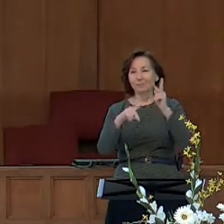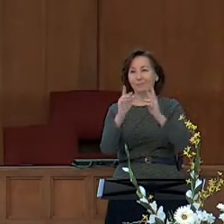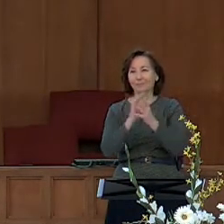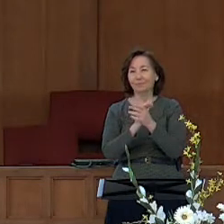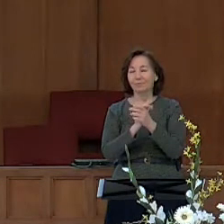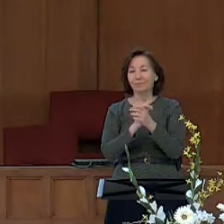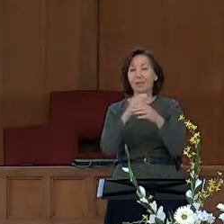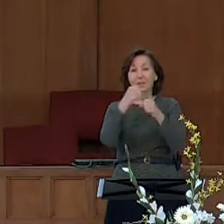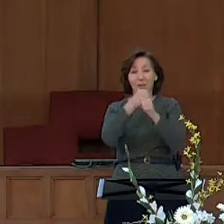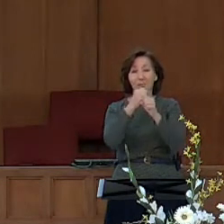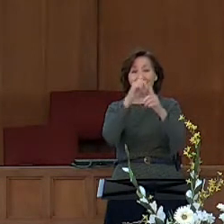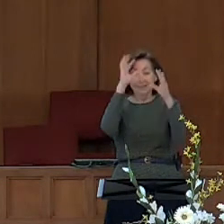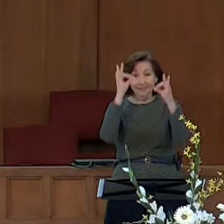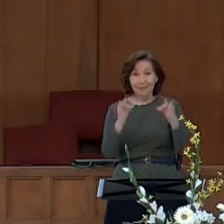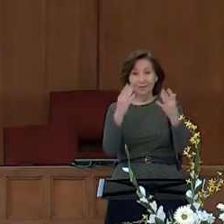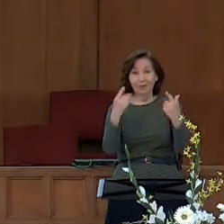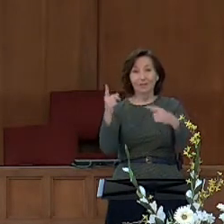I make a decision today